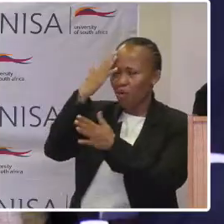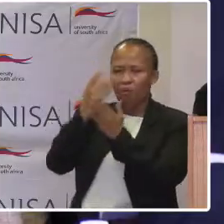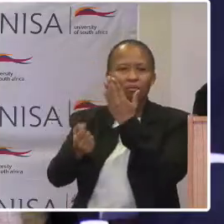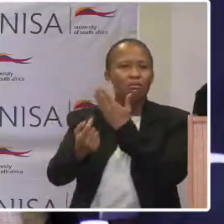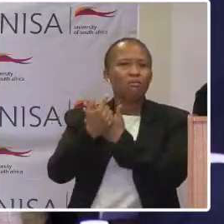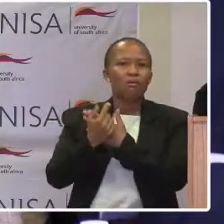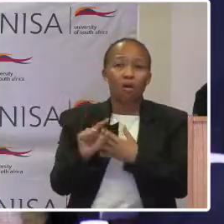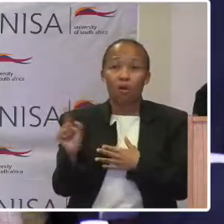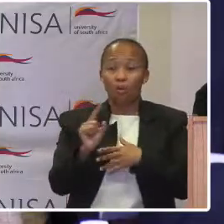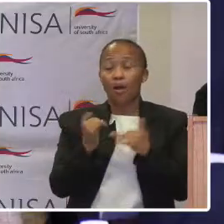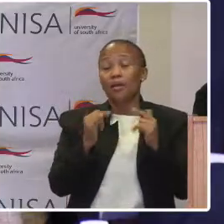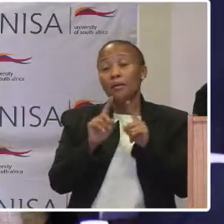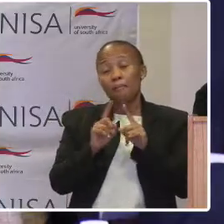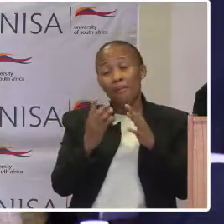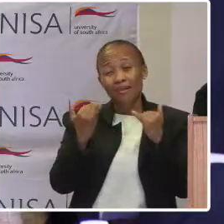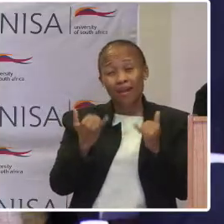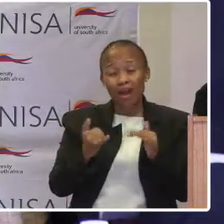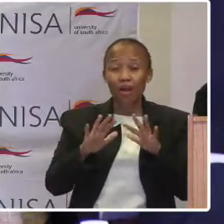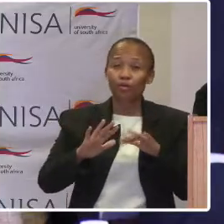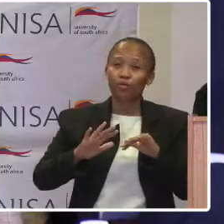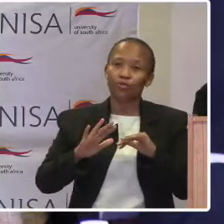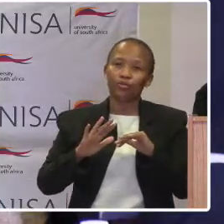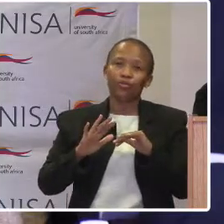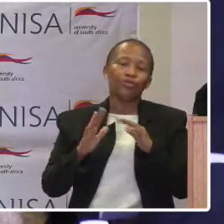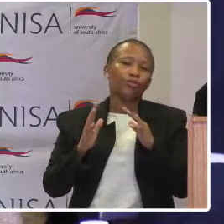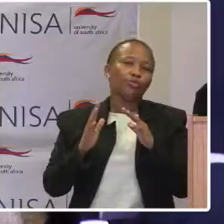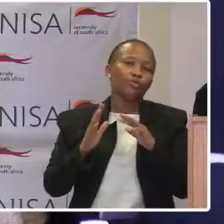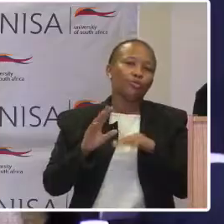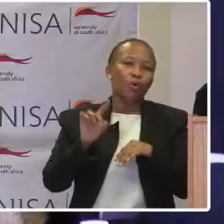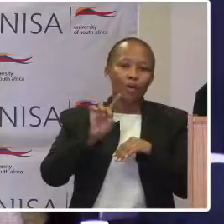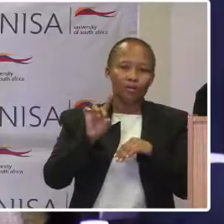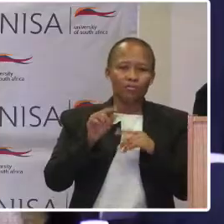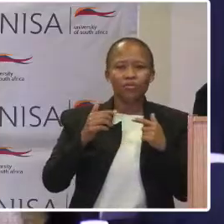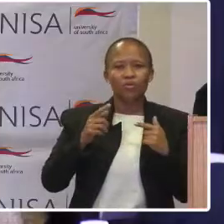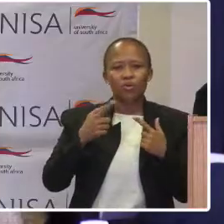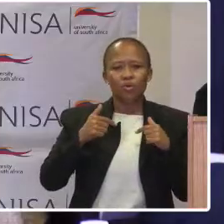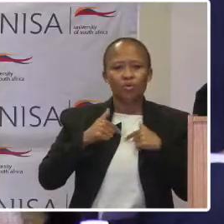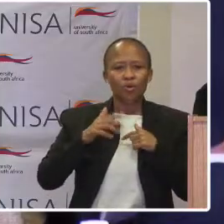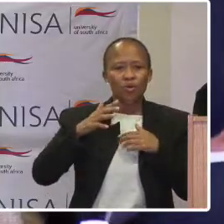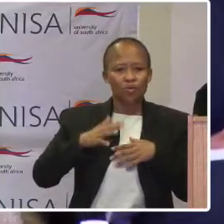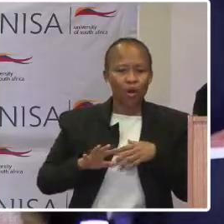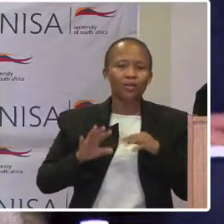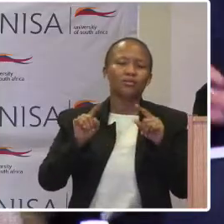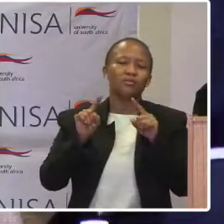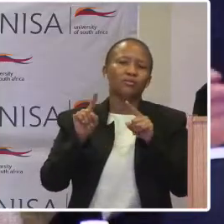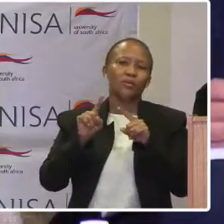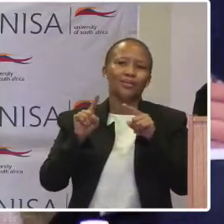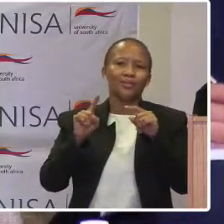to have that peaceful space